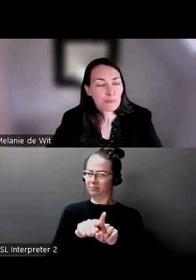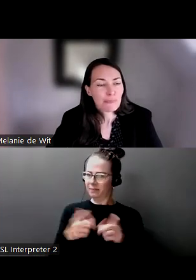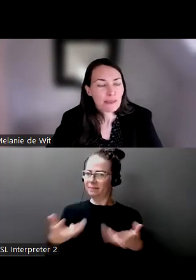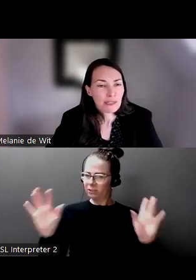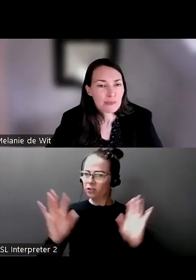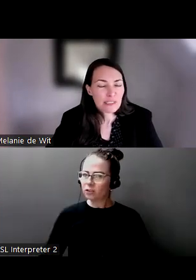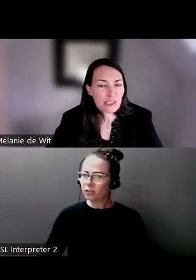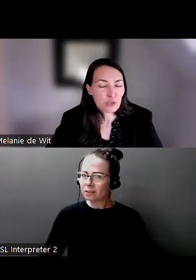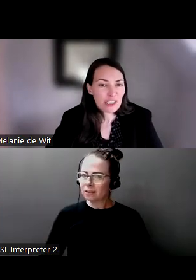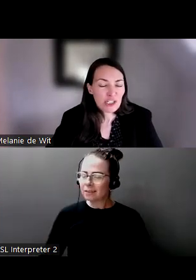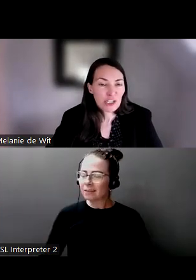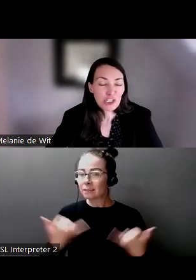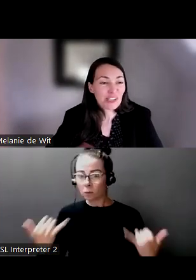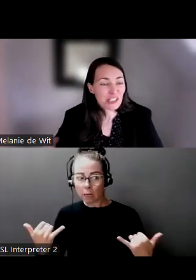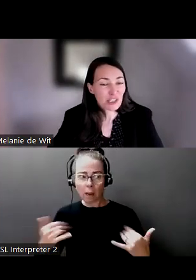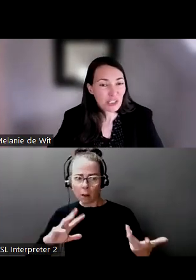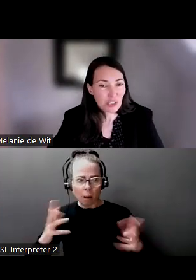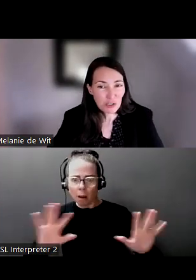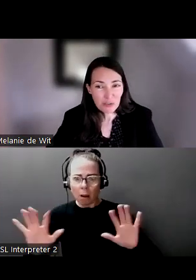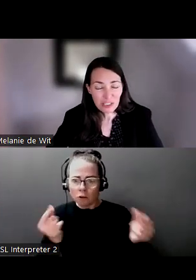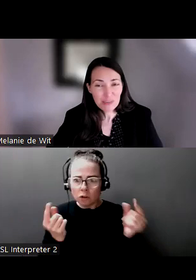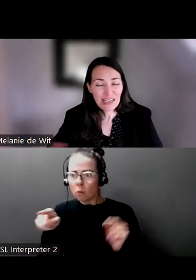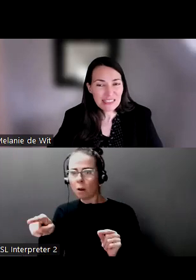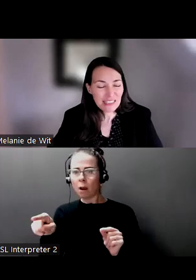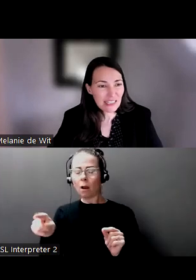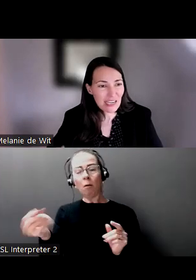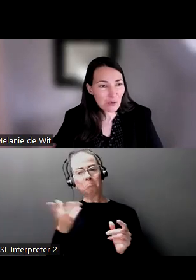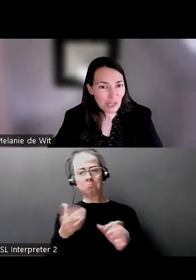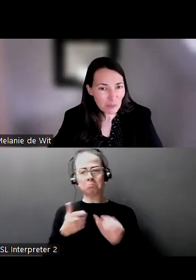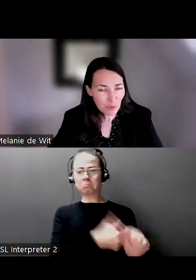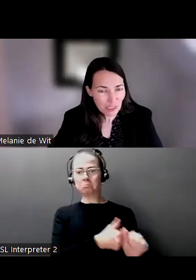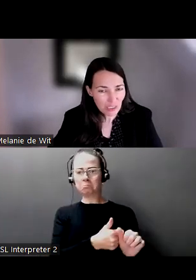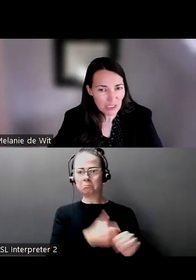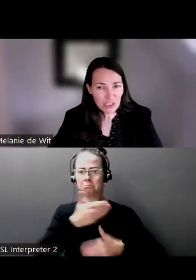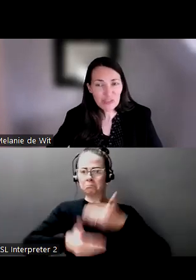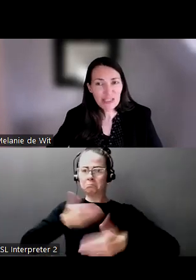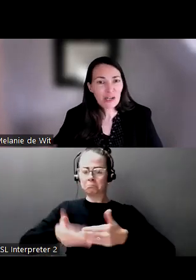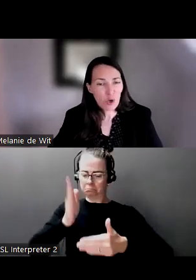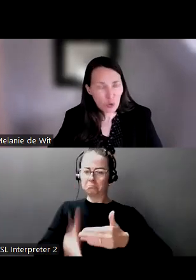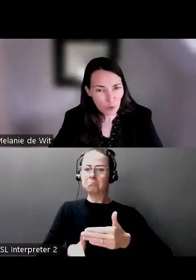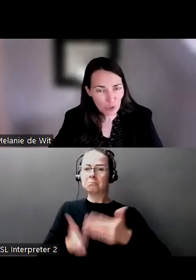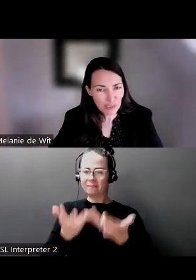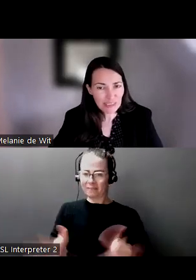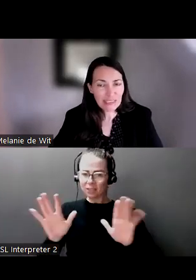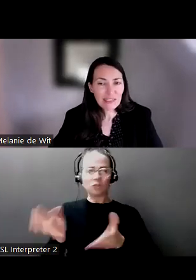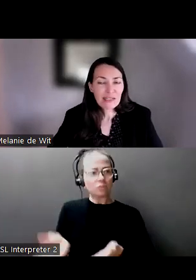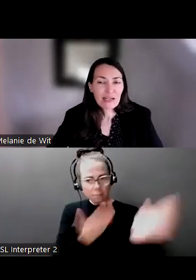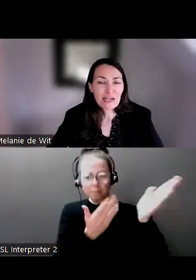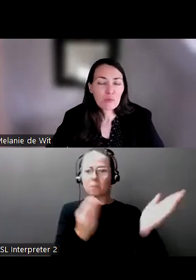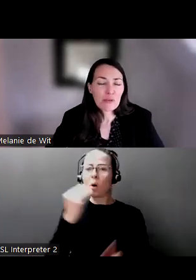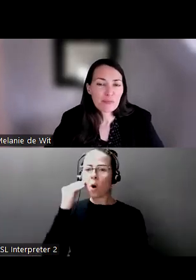simpler situation. You get to, you get to the outcome quicker, so you get home more